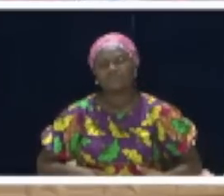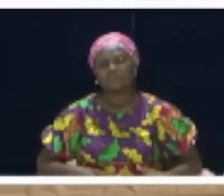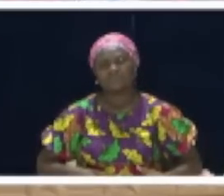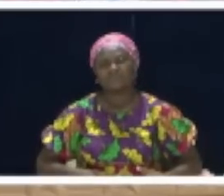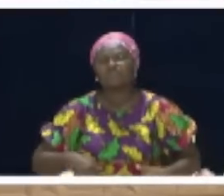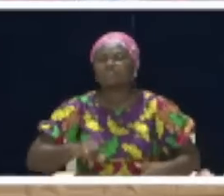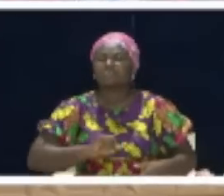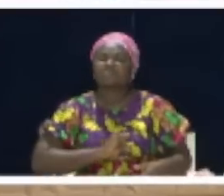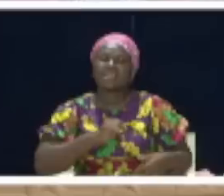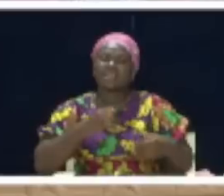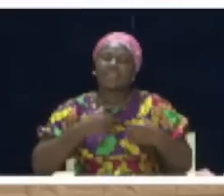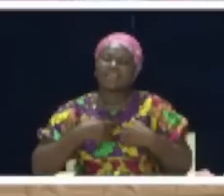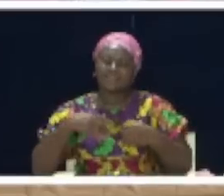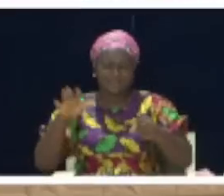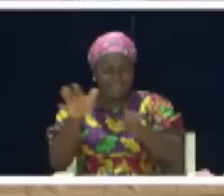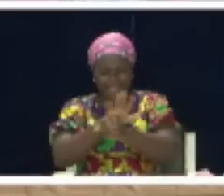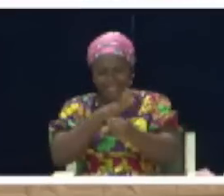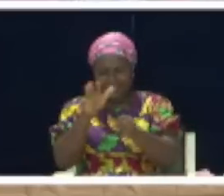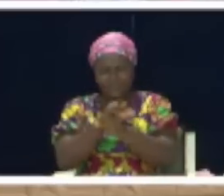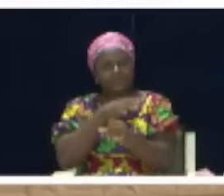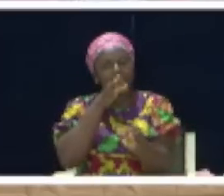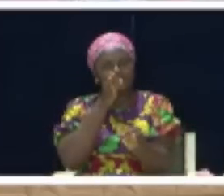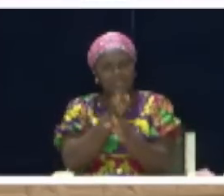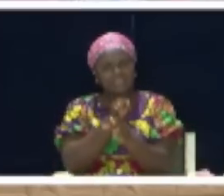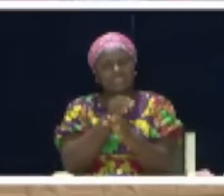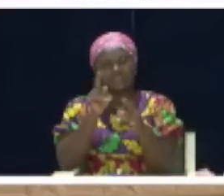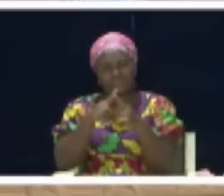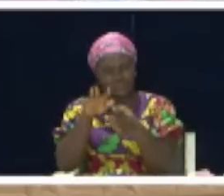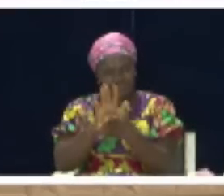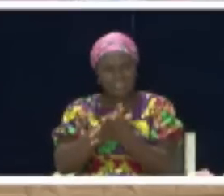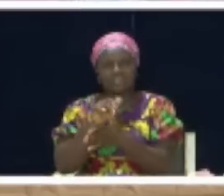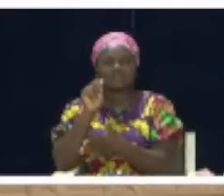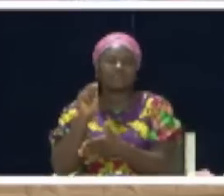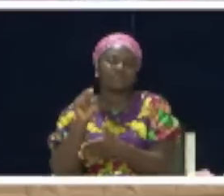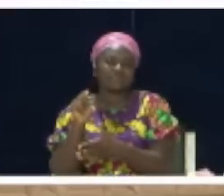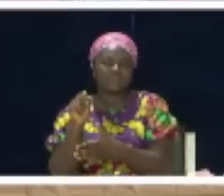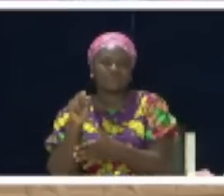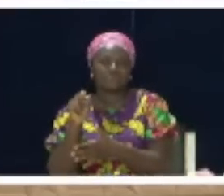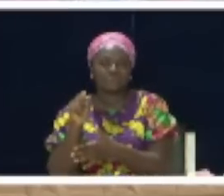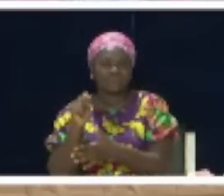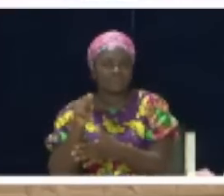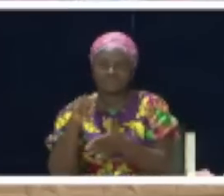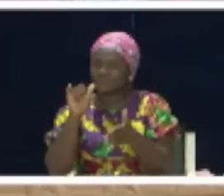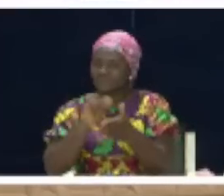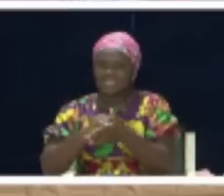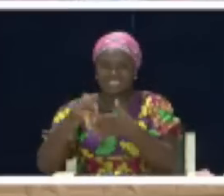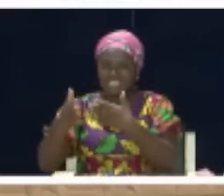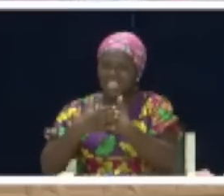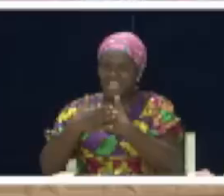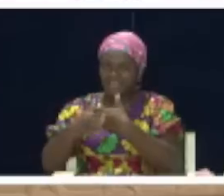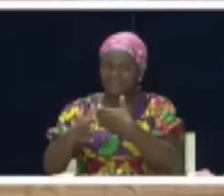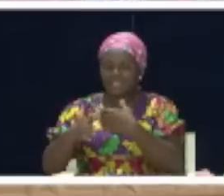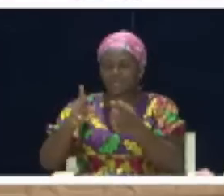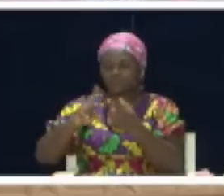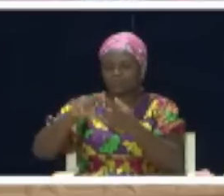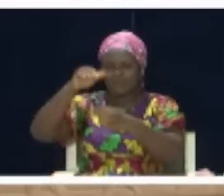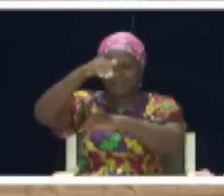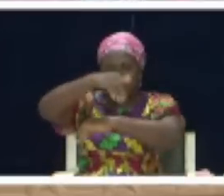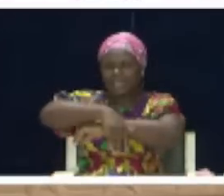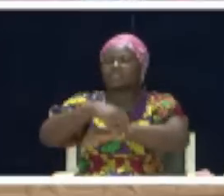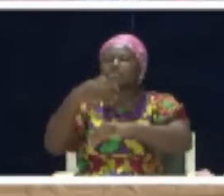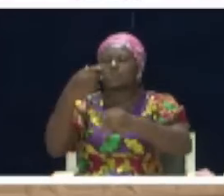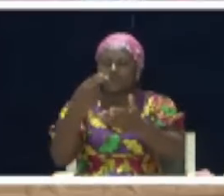I have enough faith to believe that after tonight's